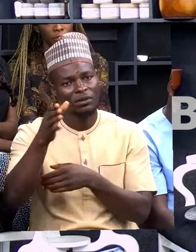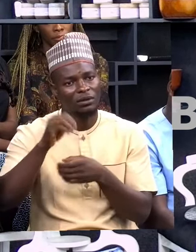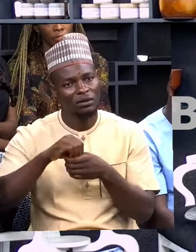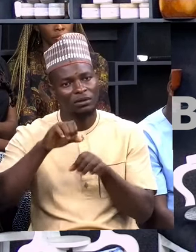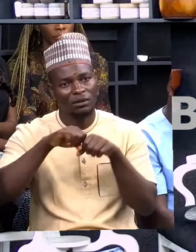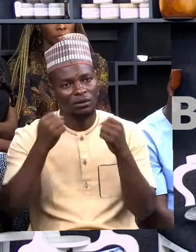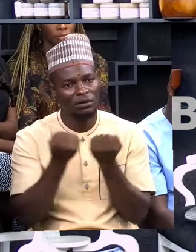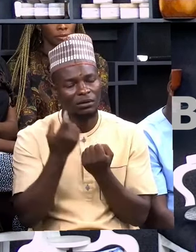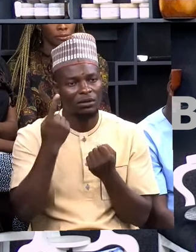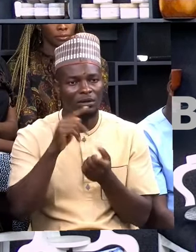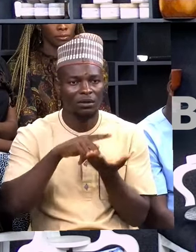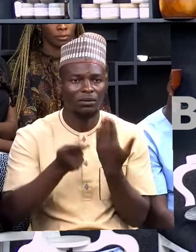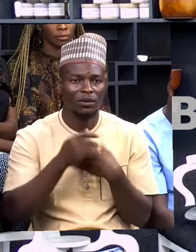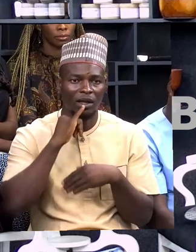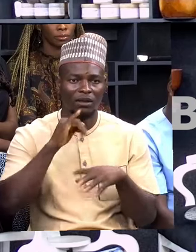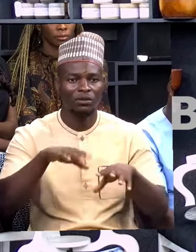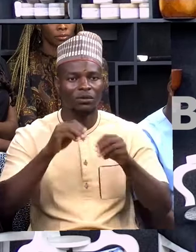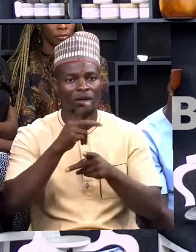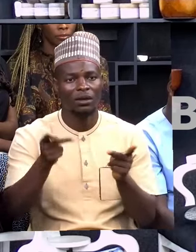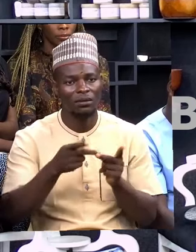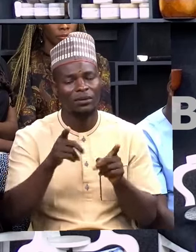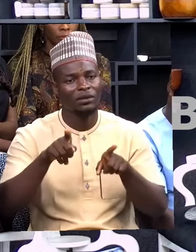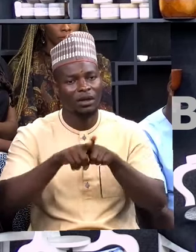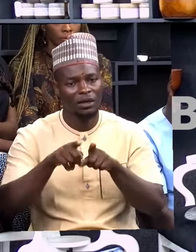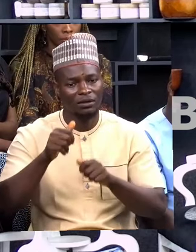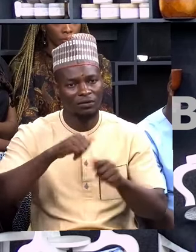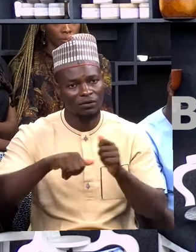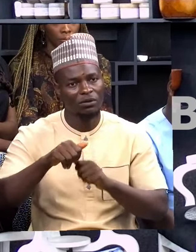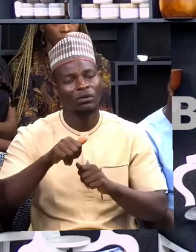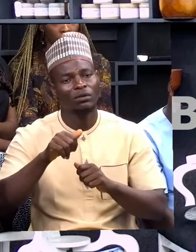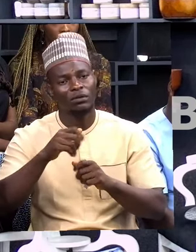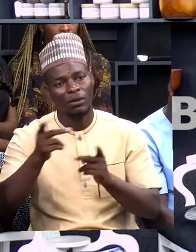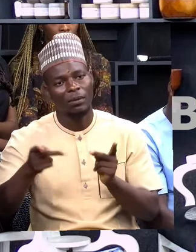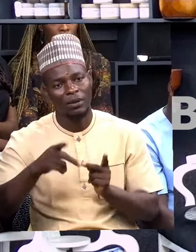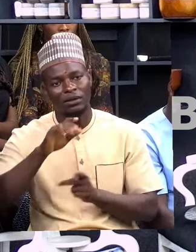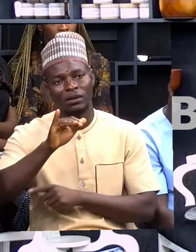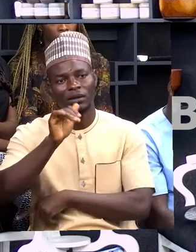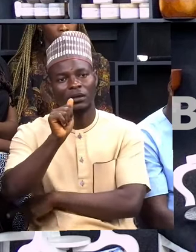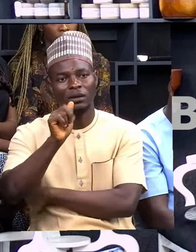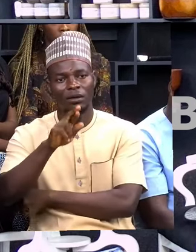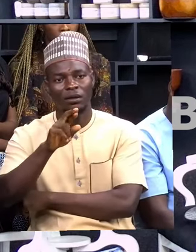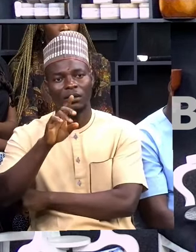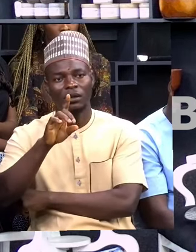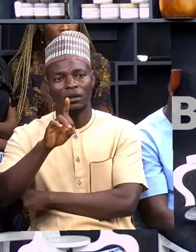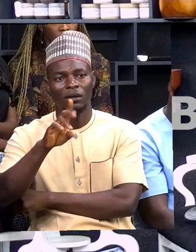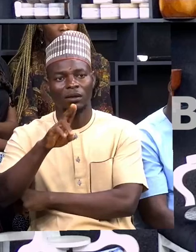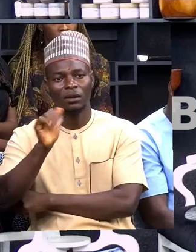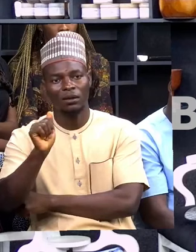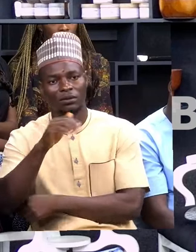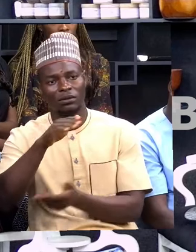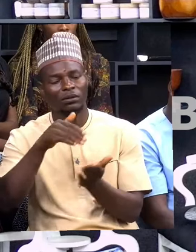to take place as follows. Venue, Shehu Yaradua Center. Time, 9 a.m. prompt.